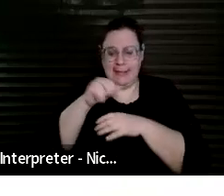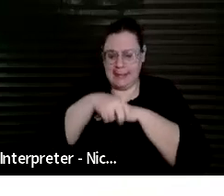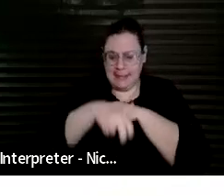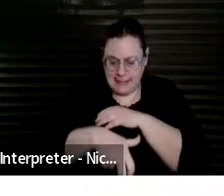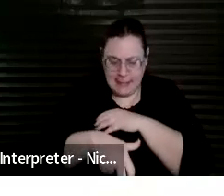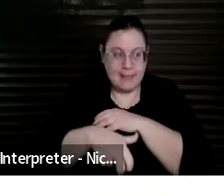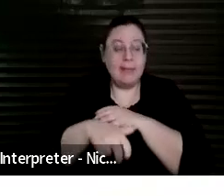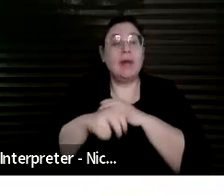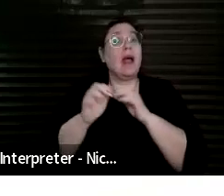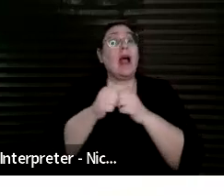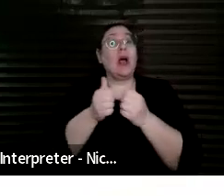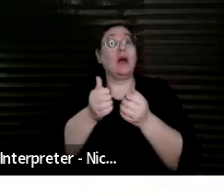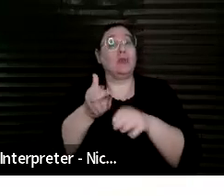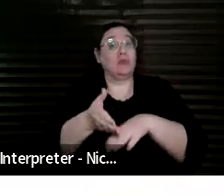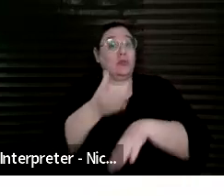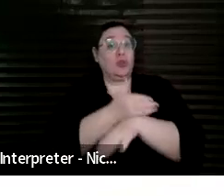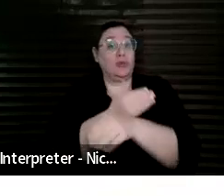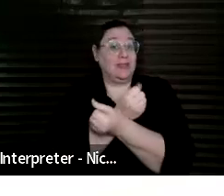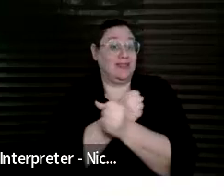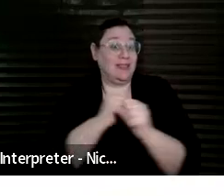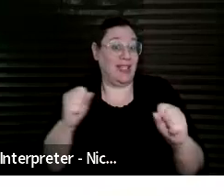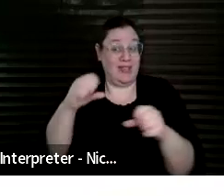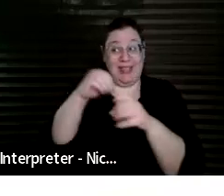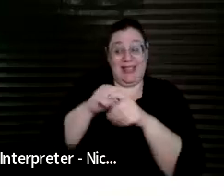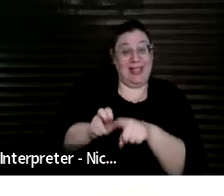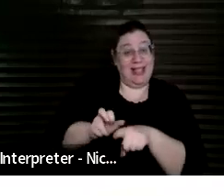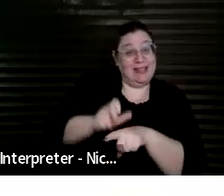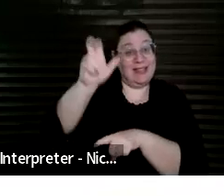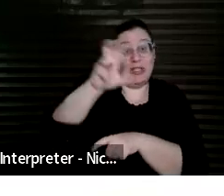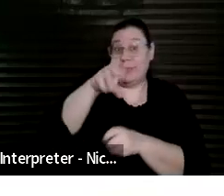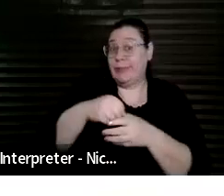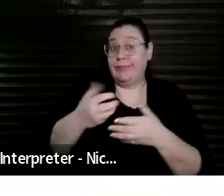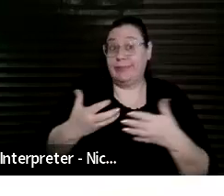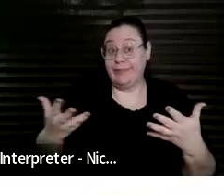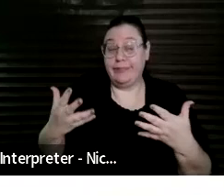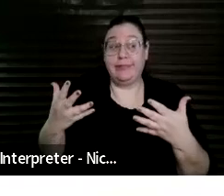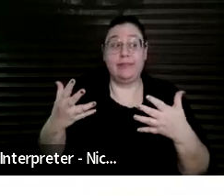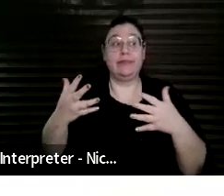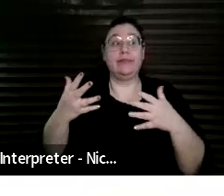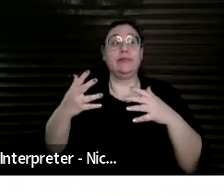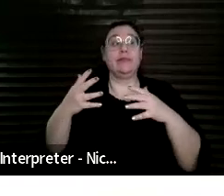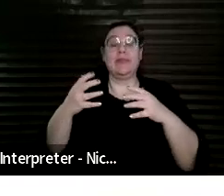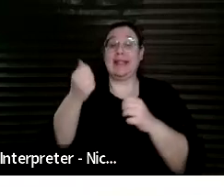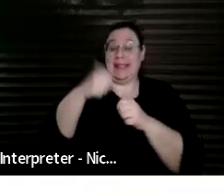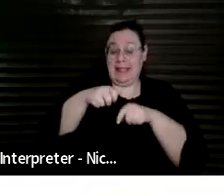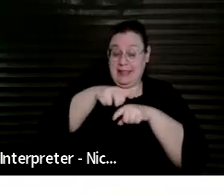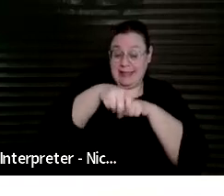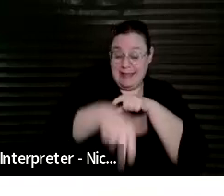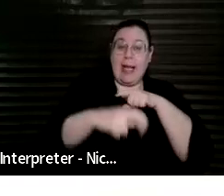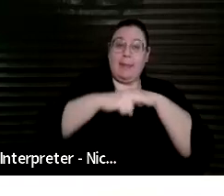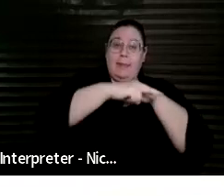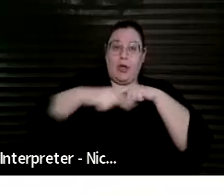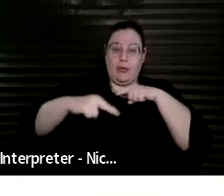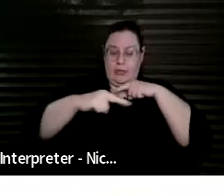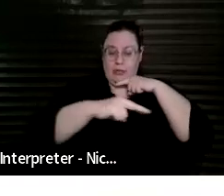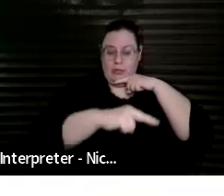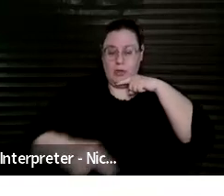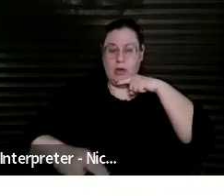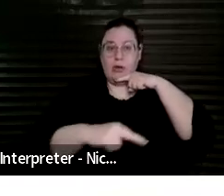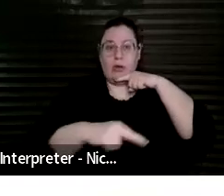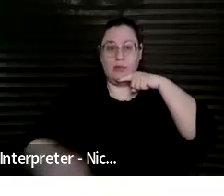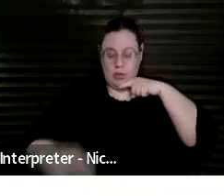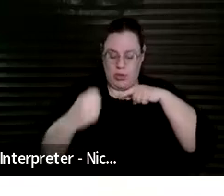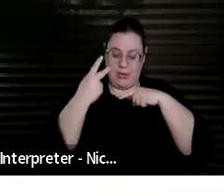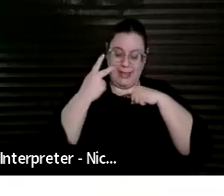to improving the safety of inside stairs include marking the end of each step to provide contrast